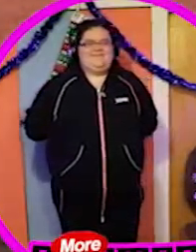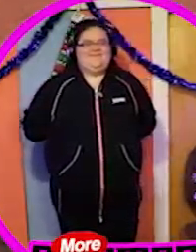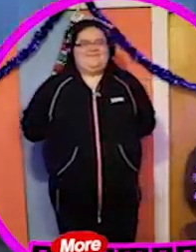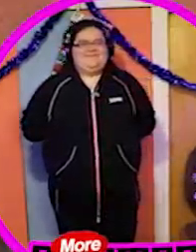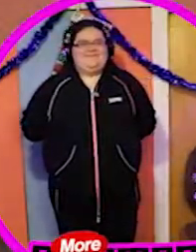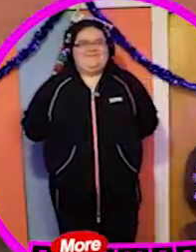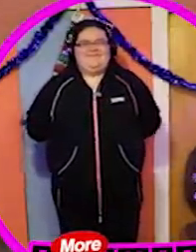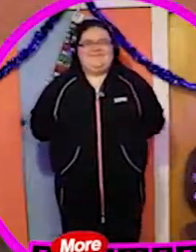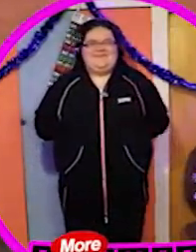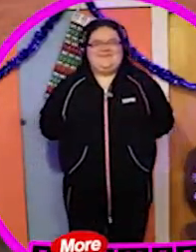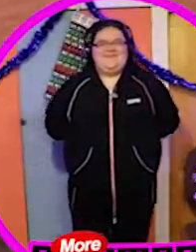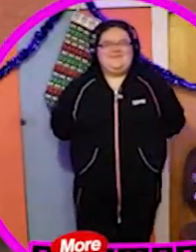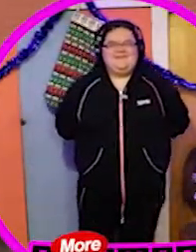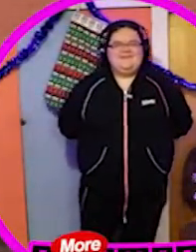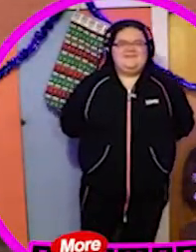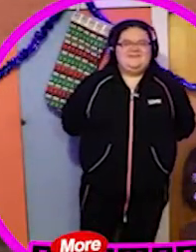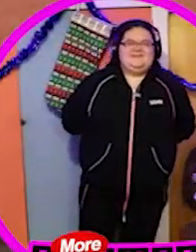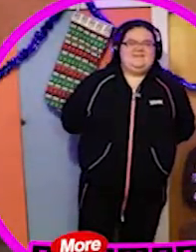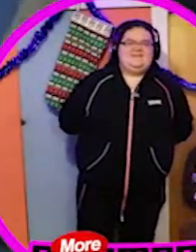Right, left.